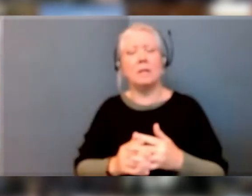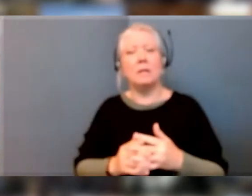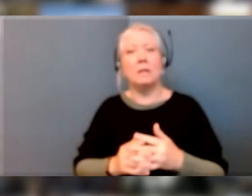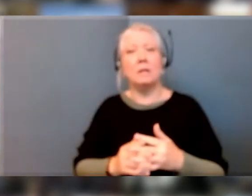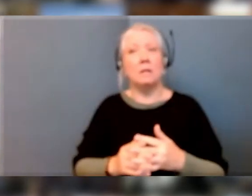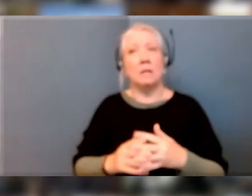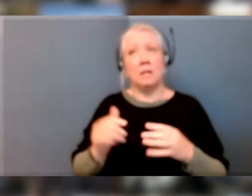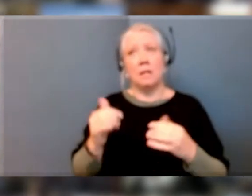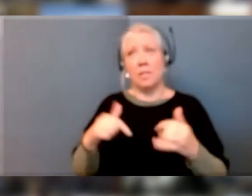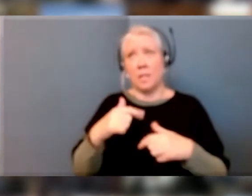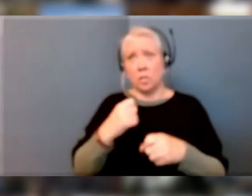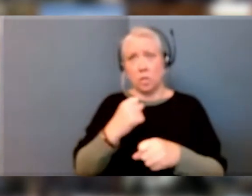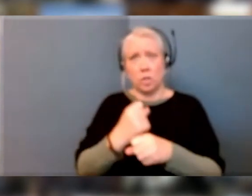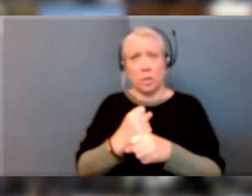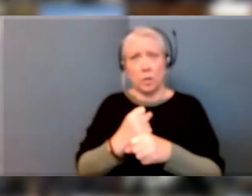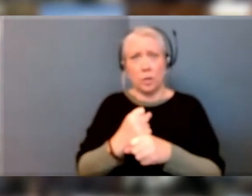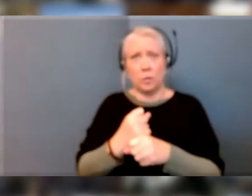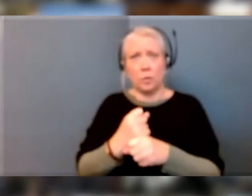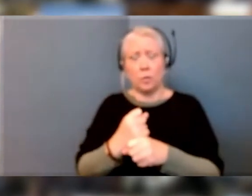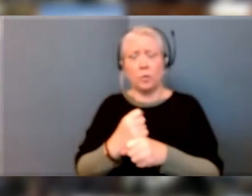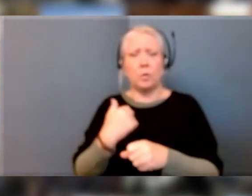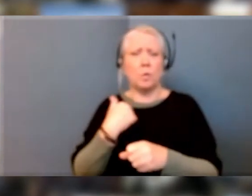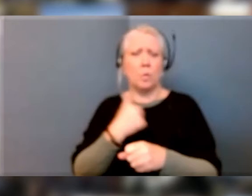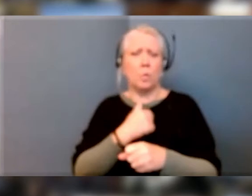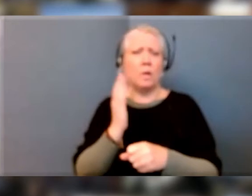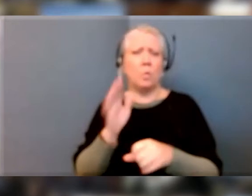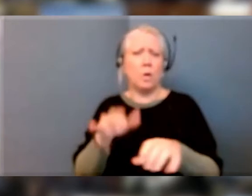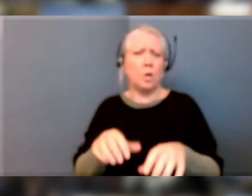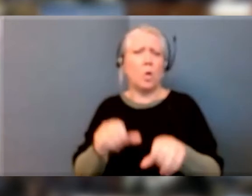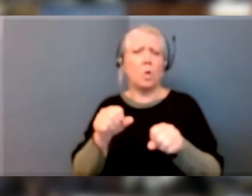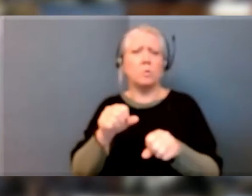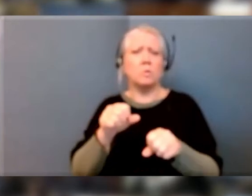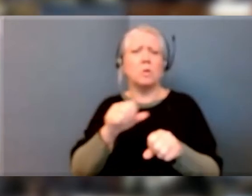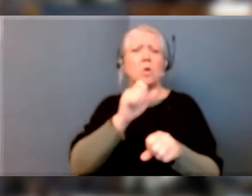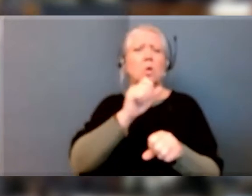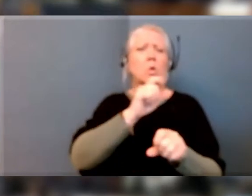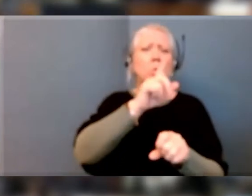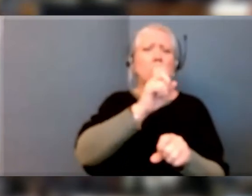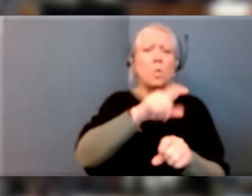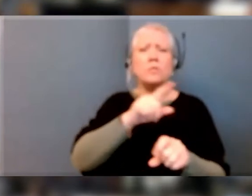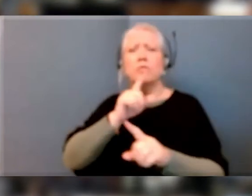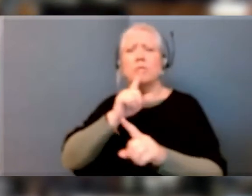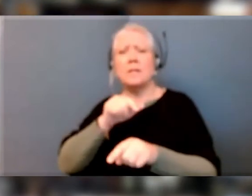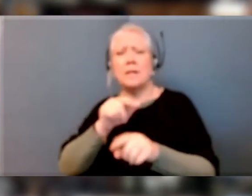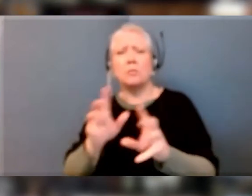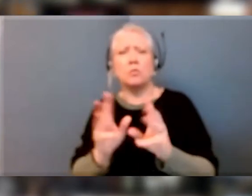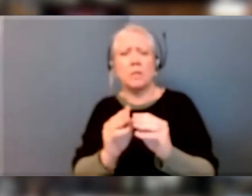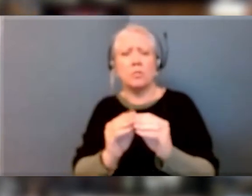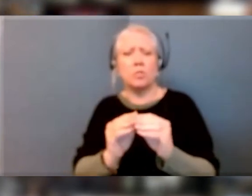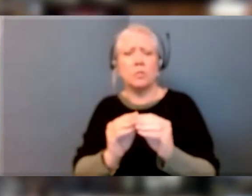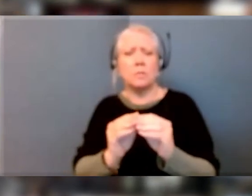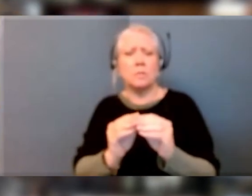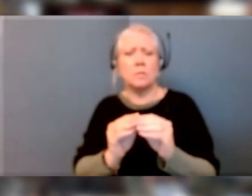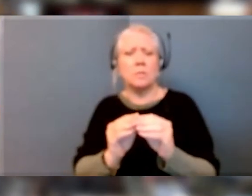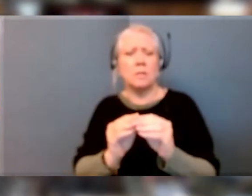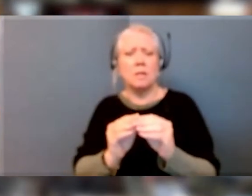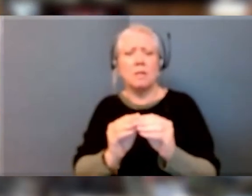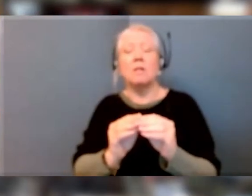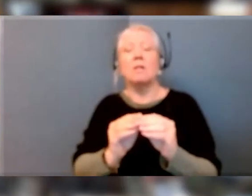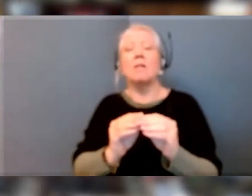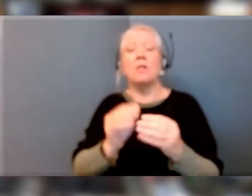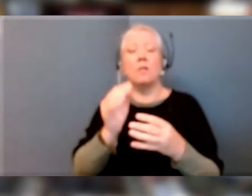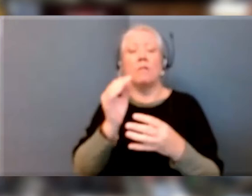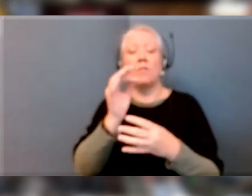from last year is we're going to have a couple of Q&A sessions coming up. These are every Friday, starting April